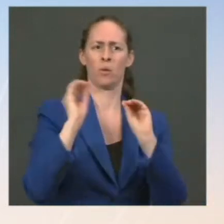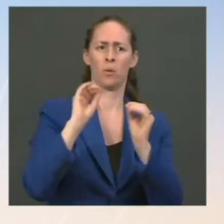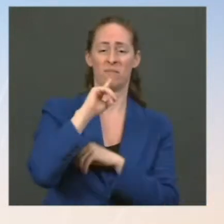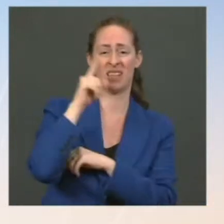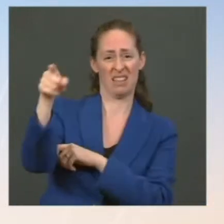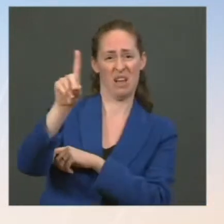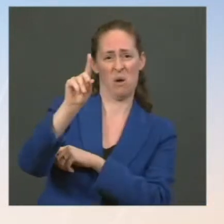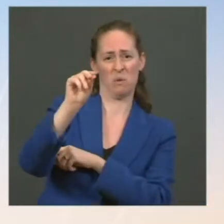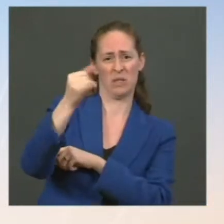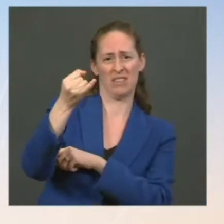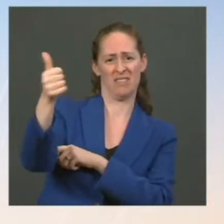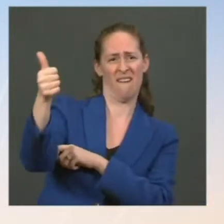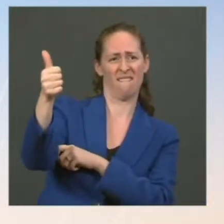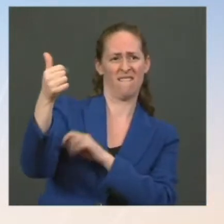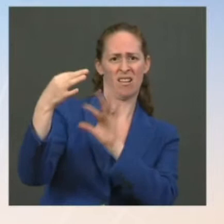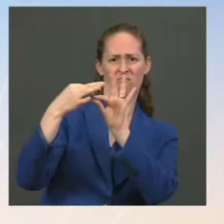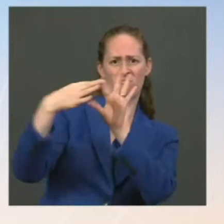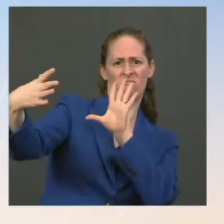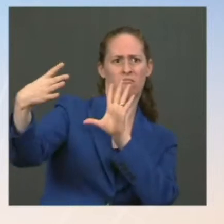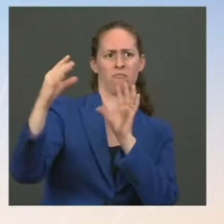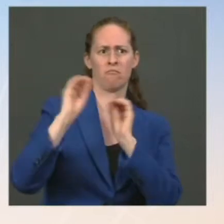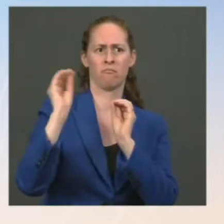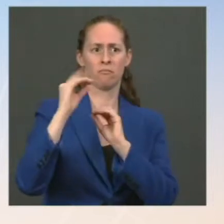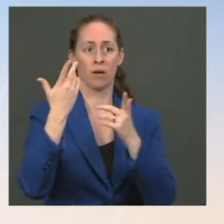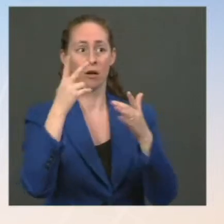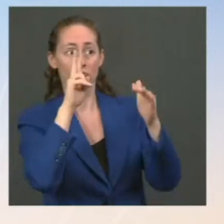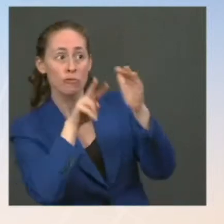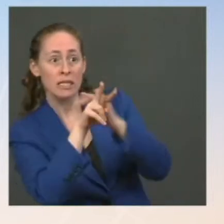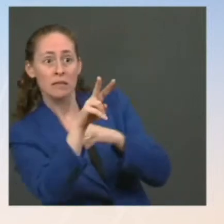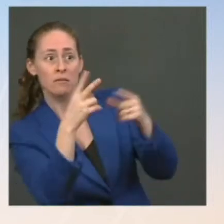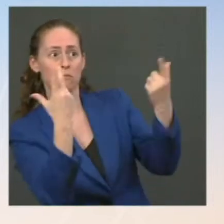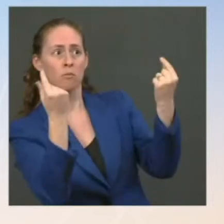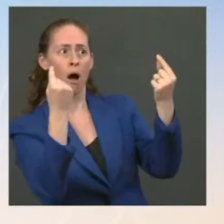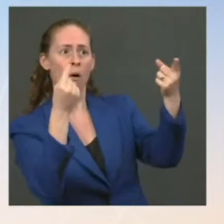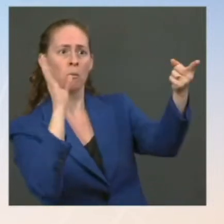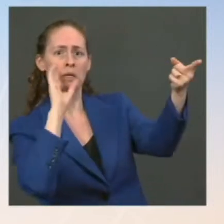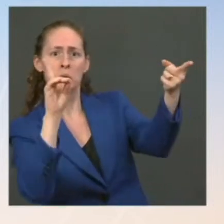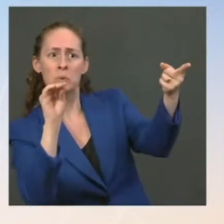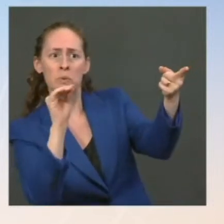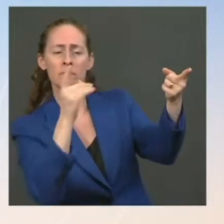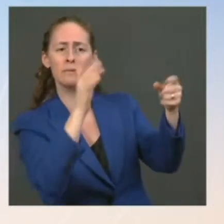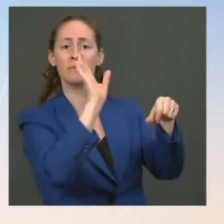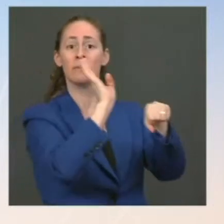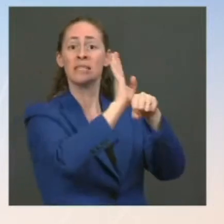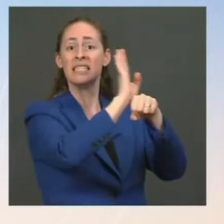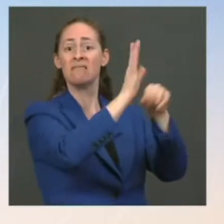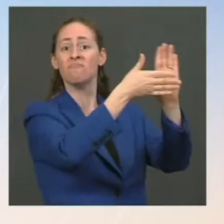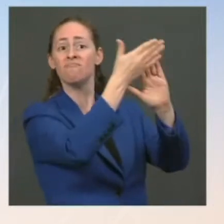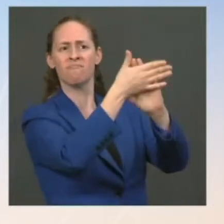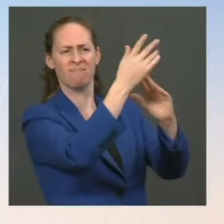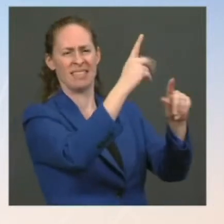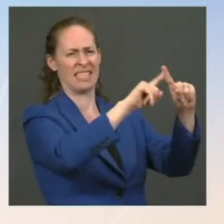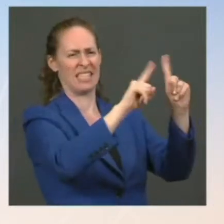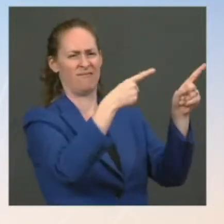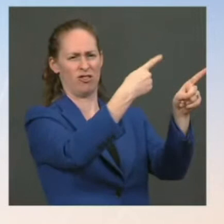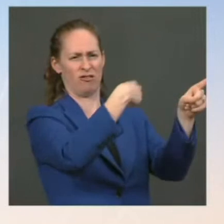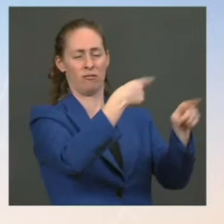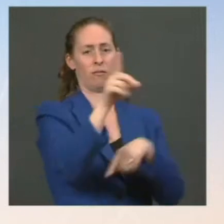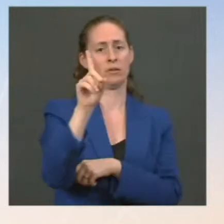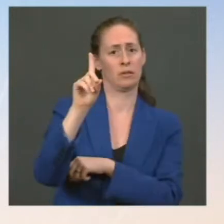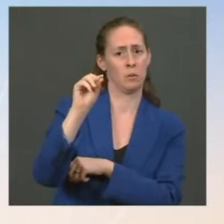how the Chinese or others manage their business over there. It's a little bit different, but we have an independent Justice Department that made